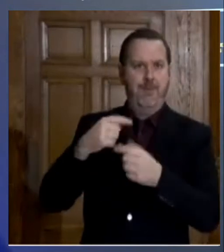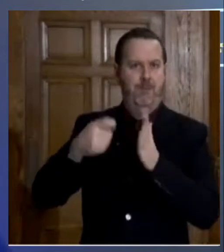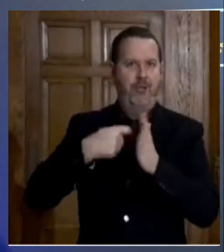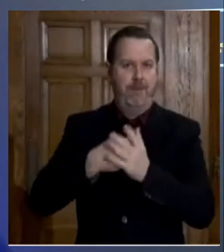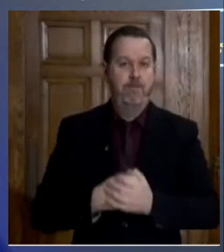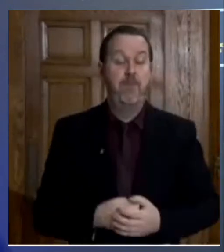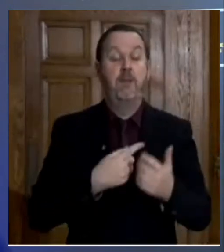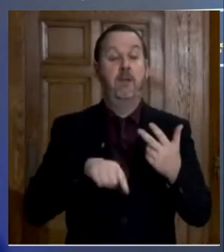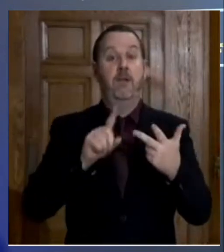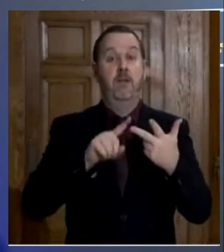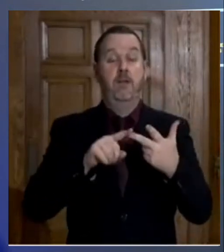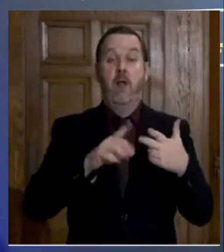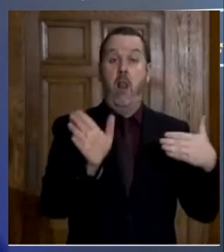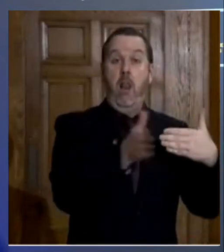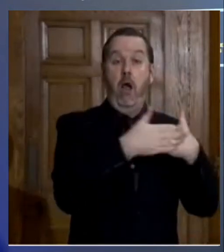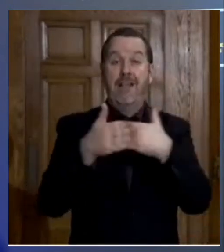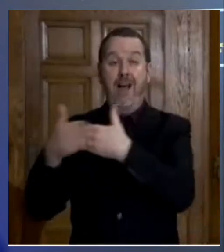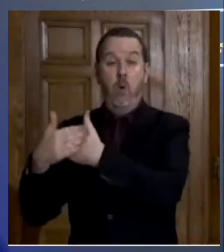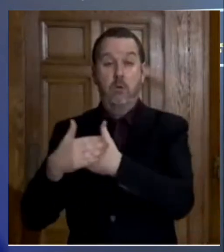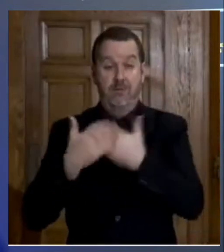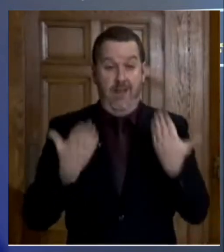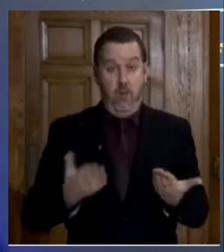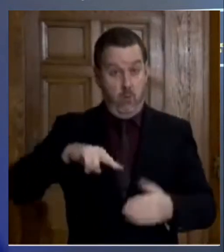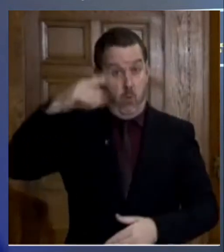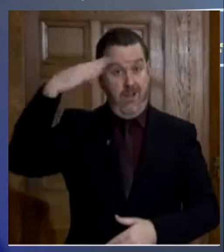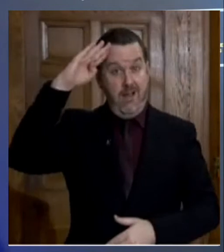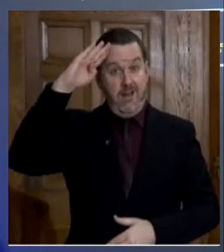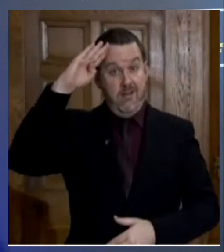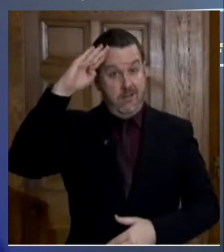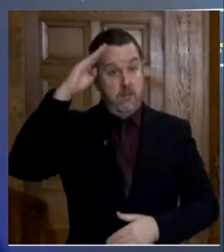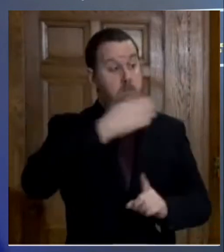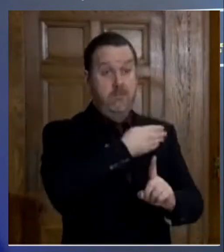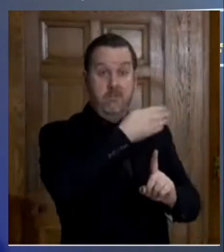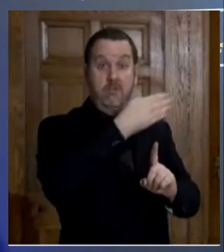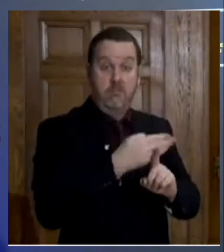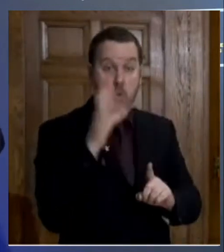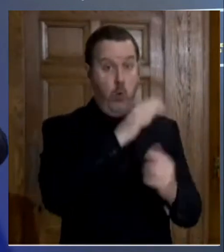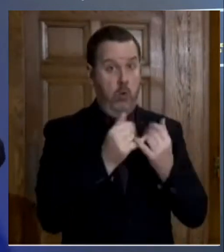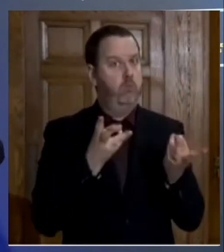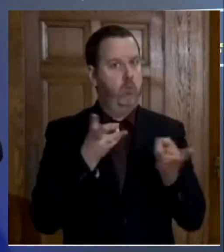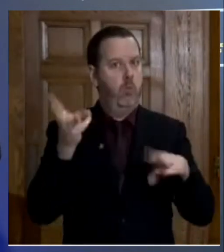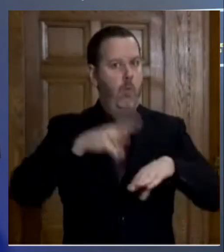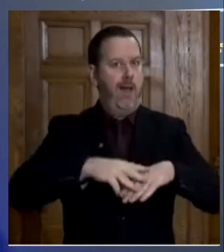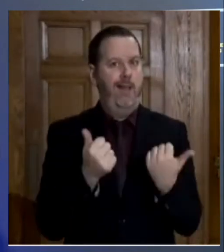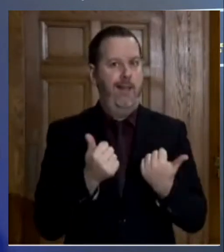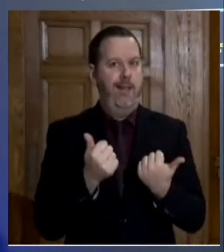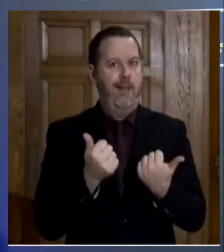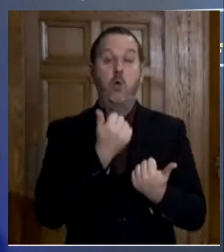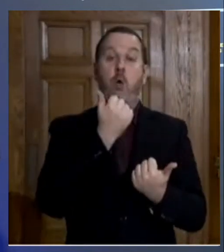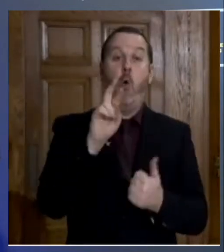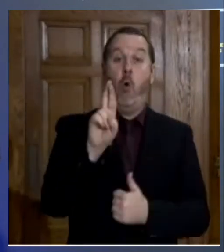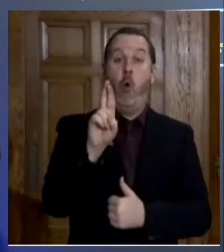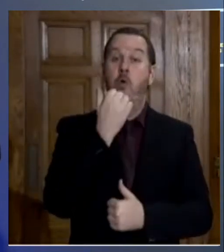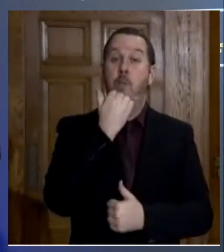measures that we have in place across Northern Ireland are producing results. The R number for new cases is coming down